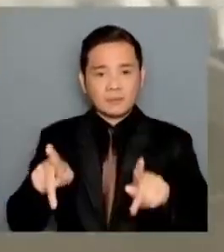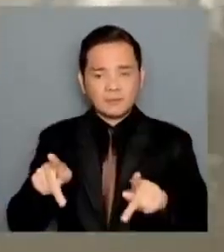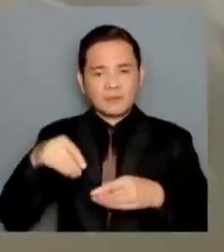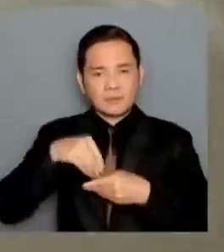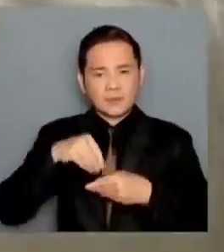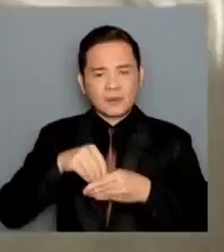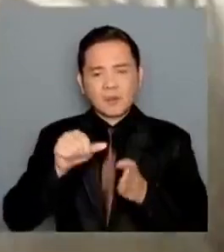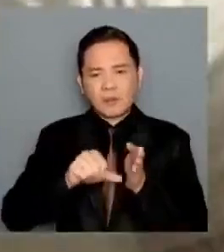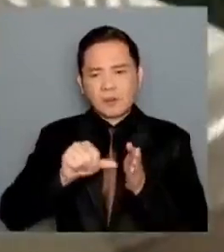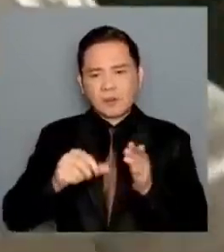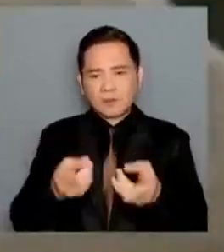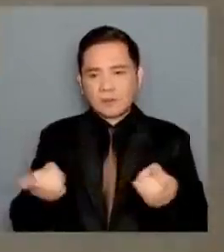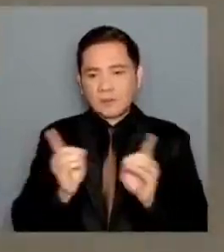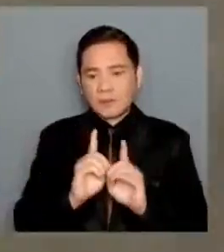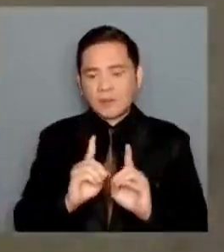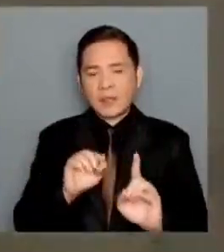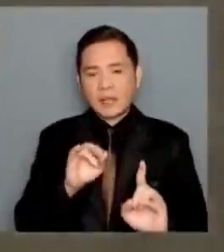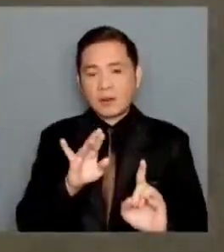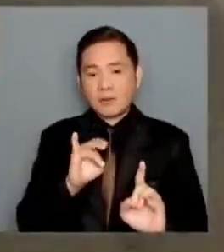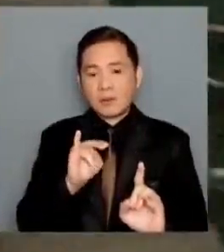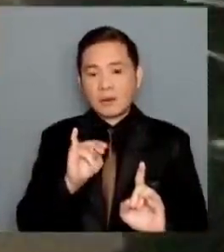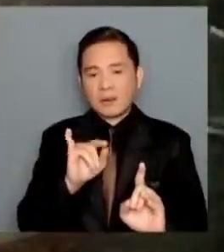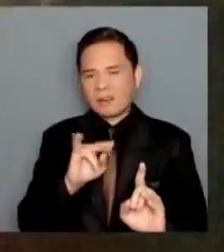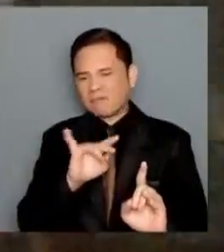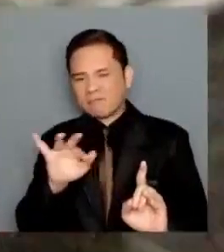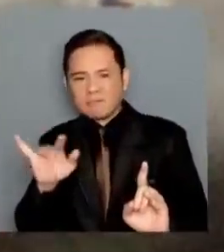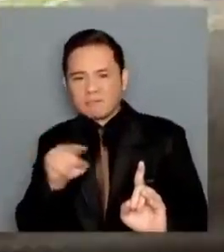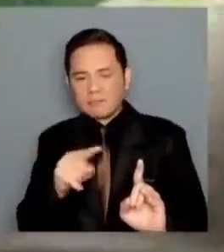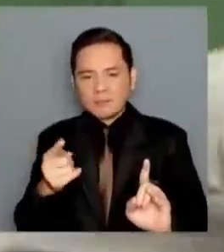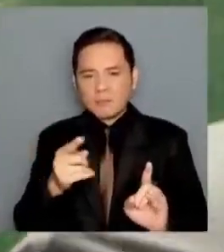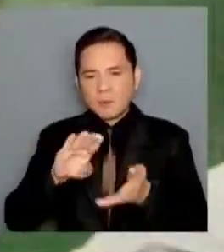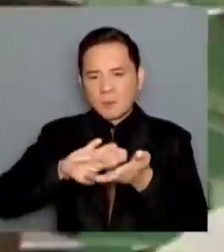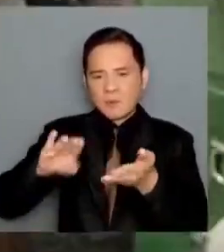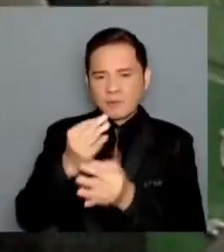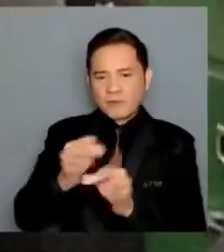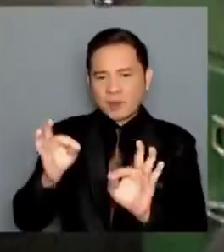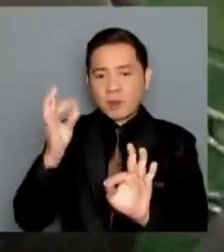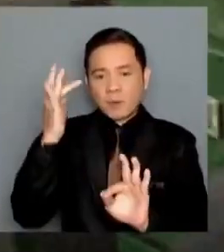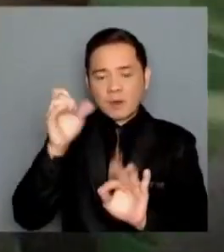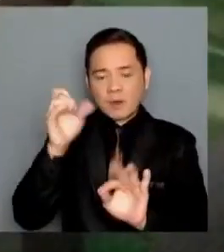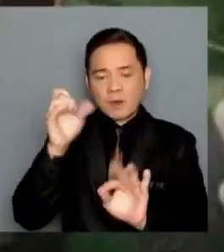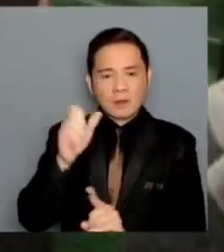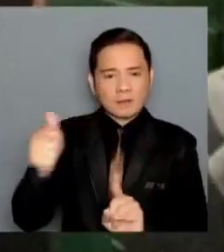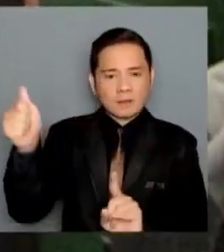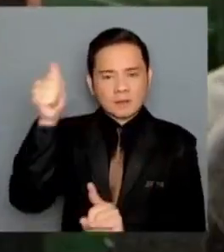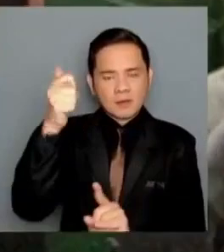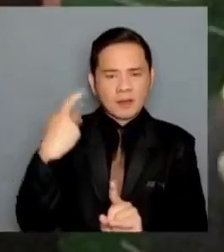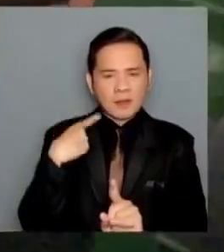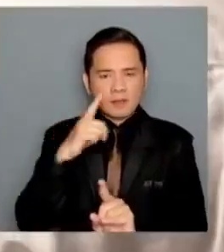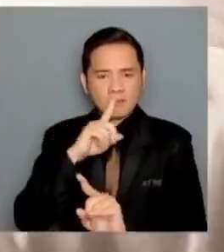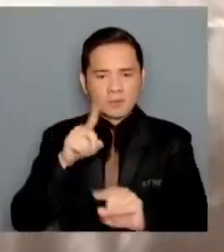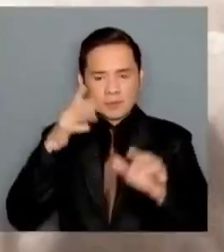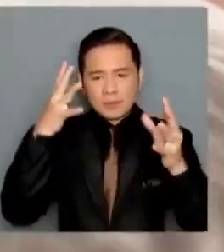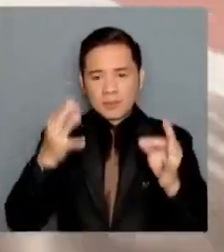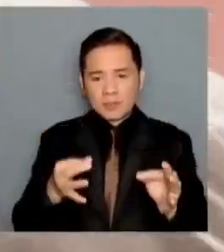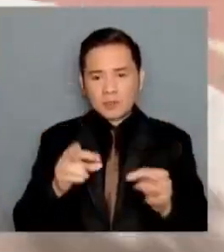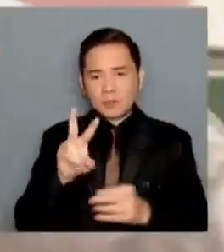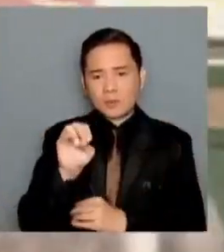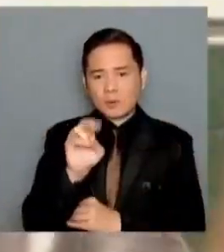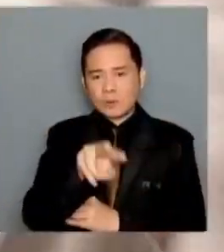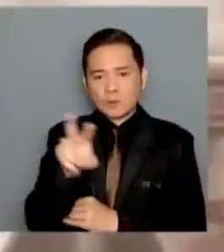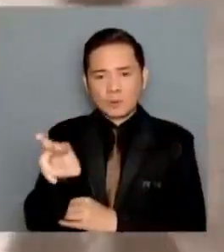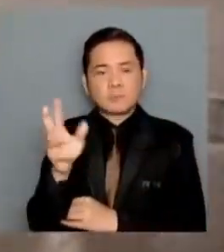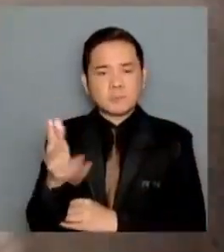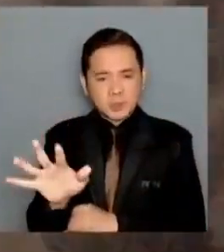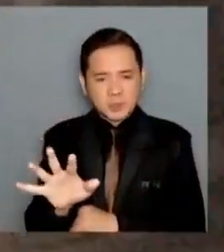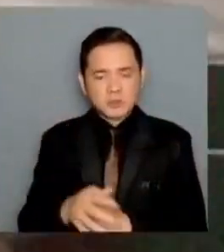Department Head Rene Figueroa was dismissed by the court, citing a Supreme Court resolution in 2022. In the